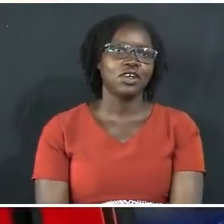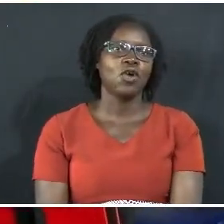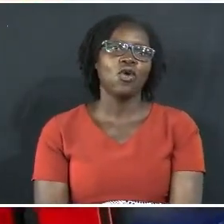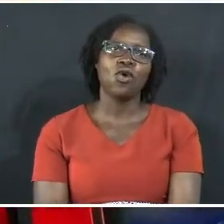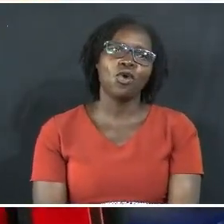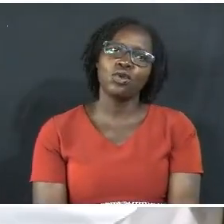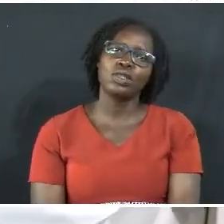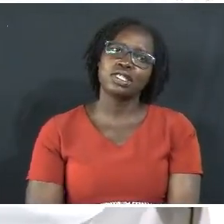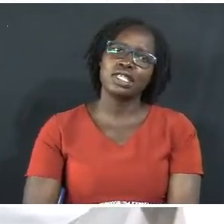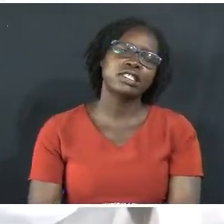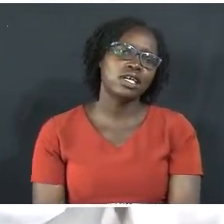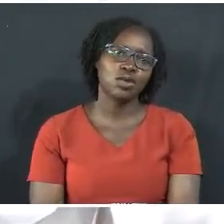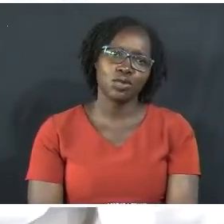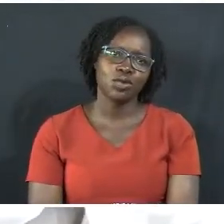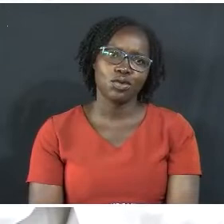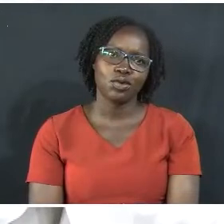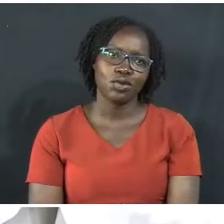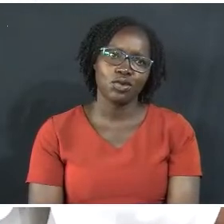Thank you.